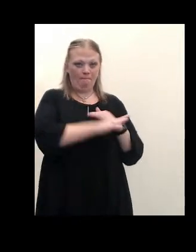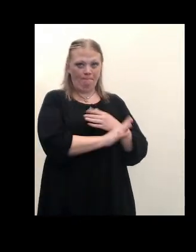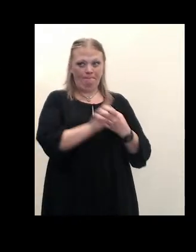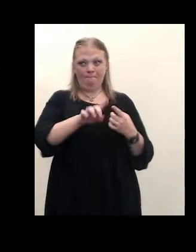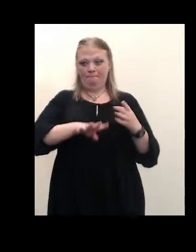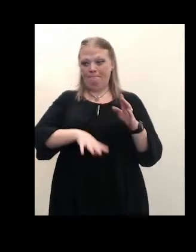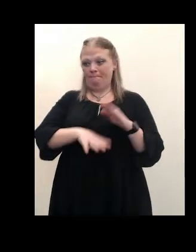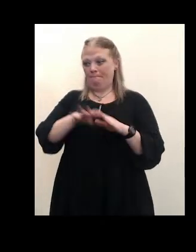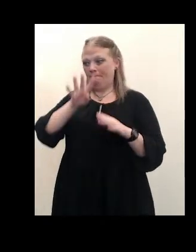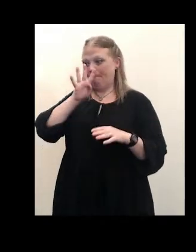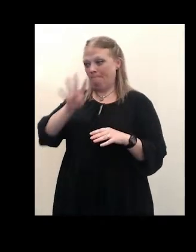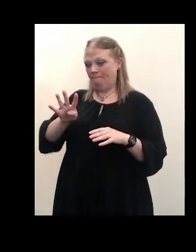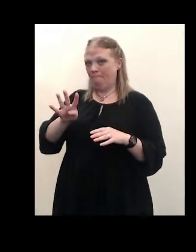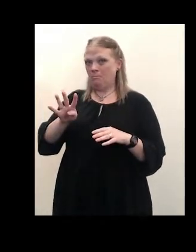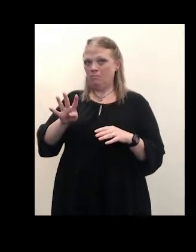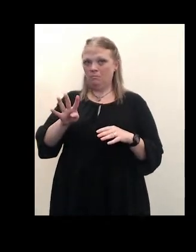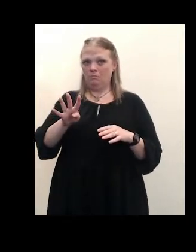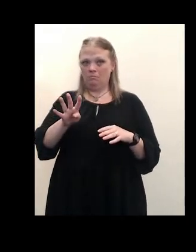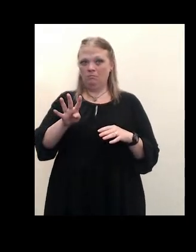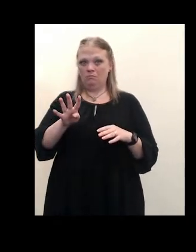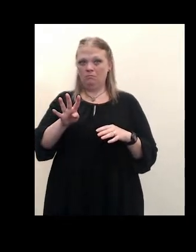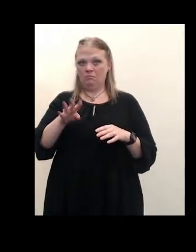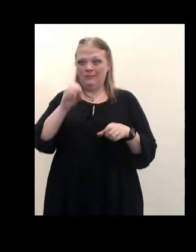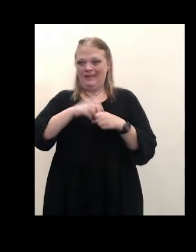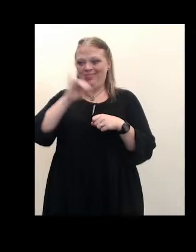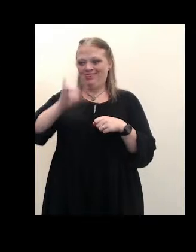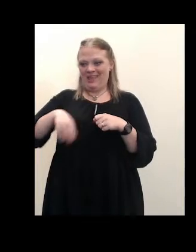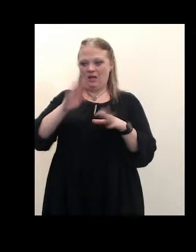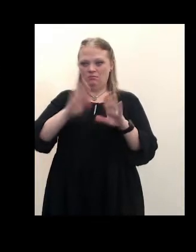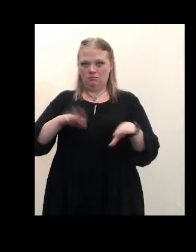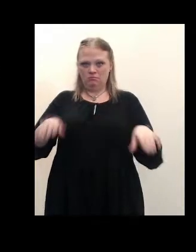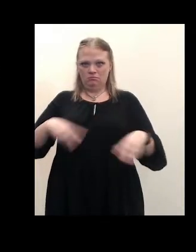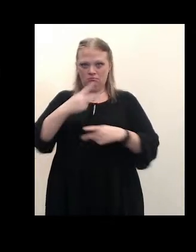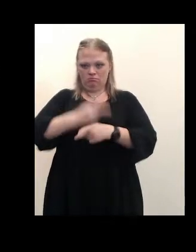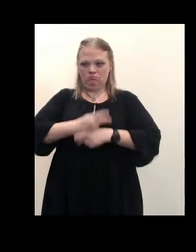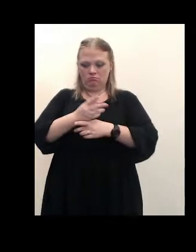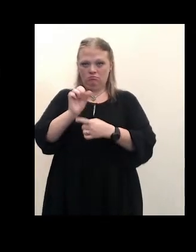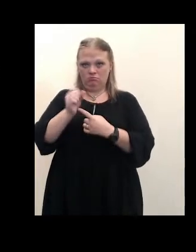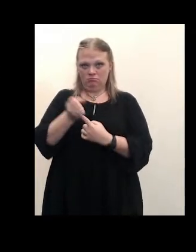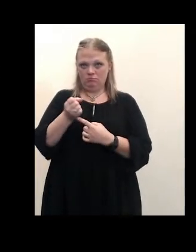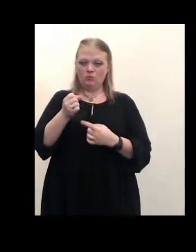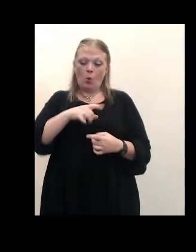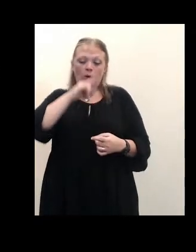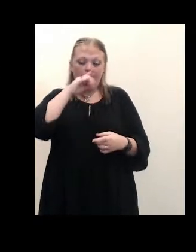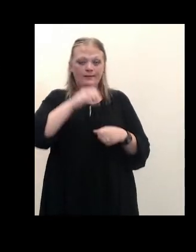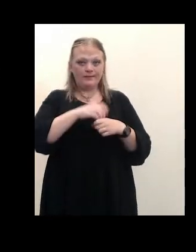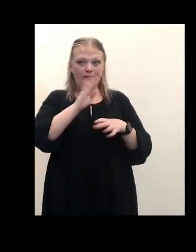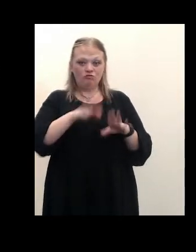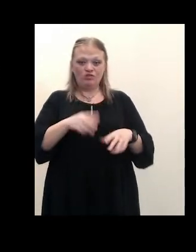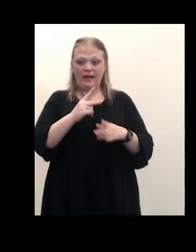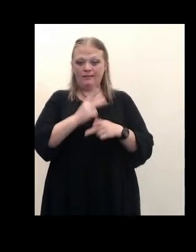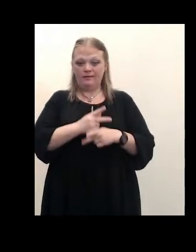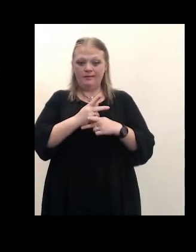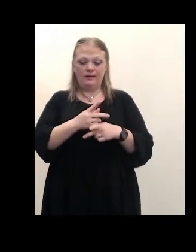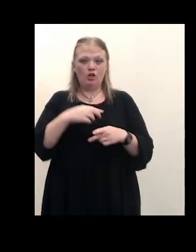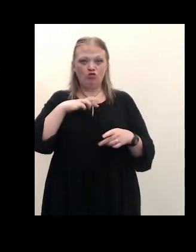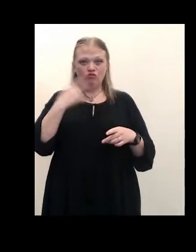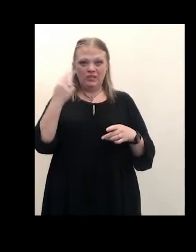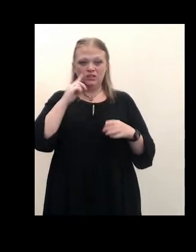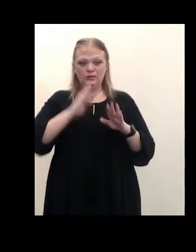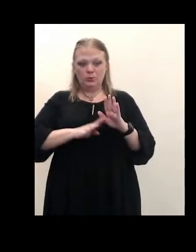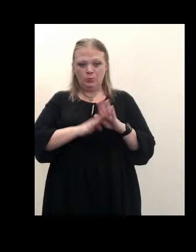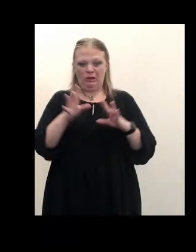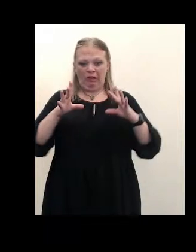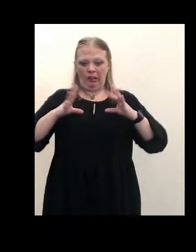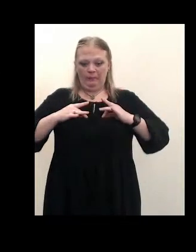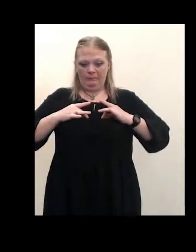in some type of childcare situation. So we know that kids in childcare are at risk of developing COVID-19, whether they're